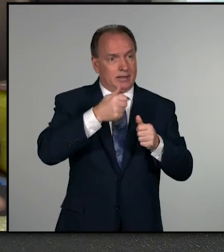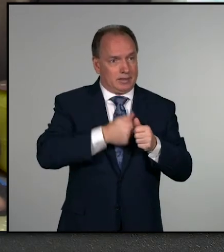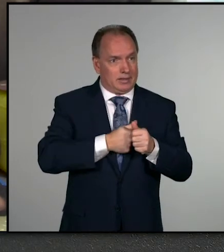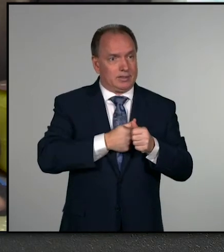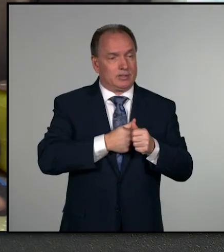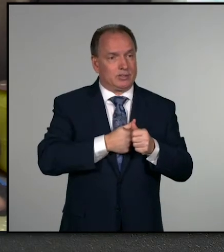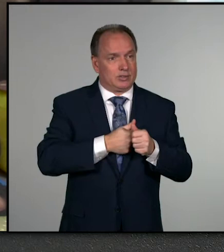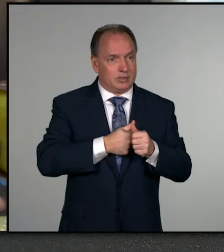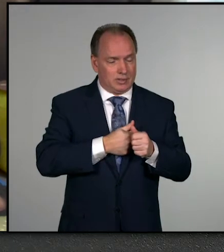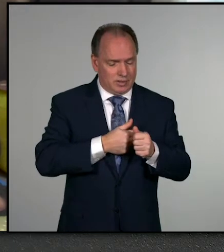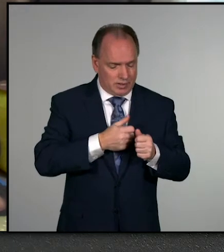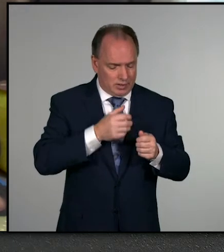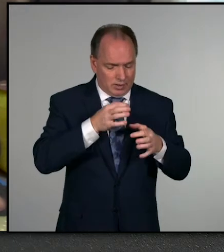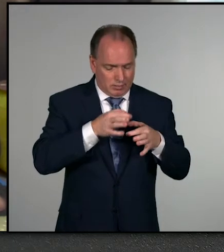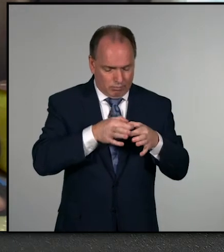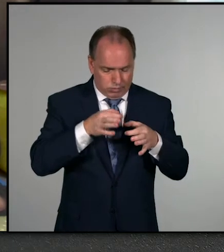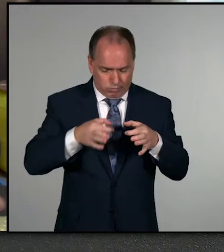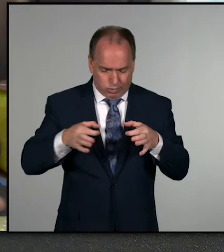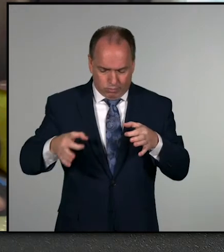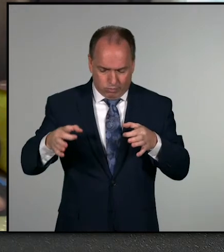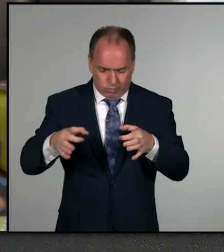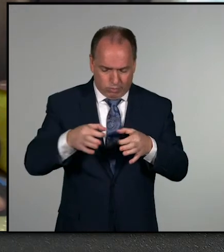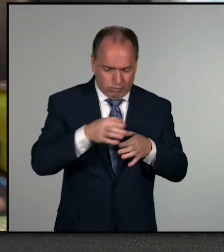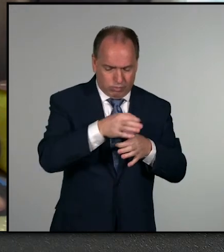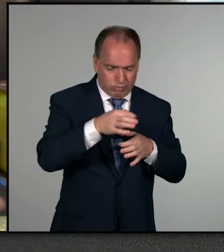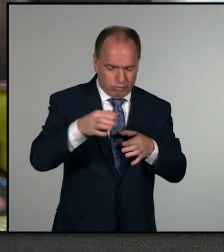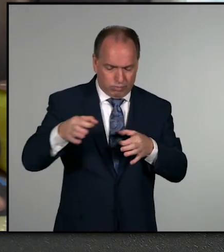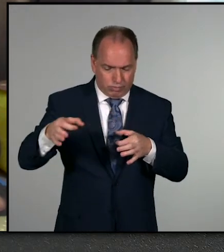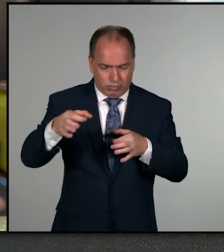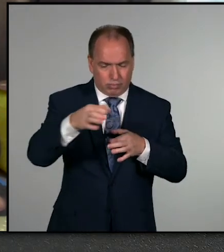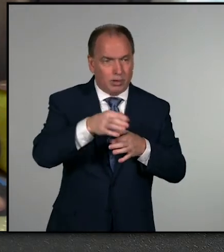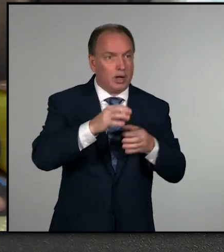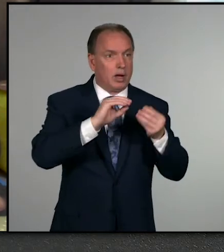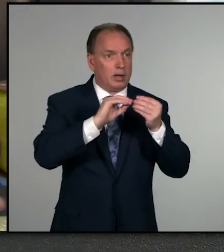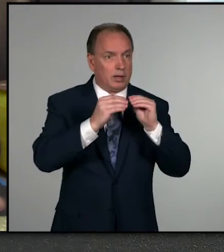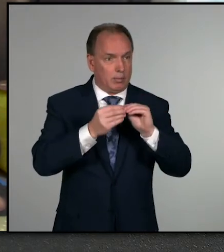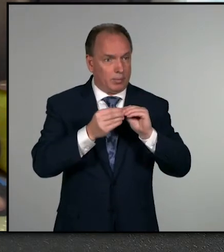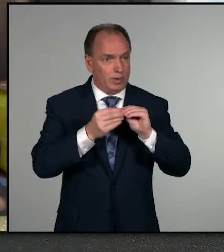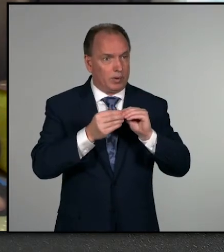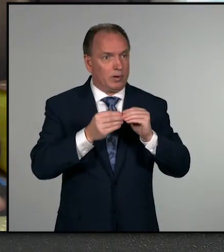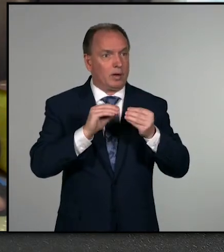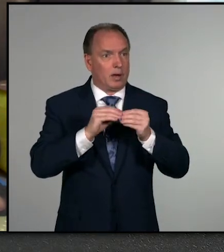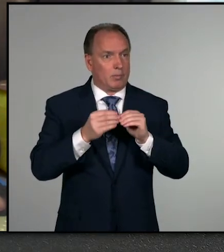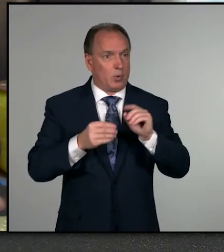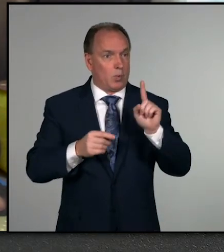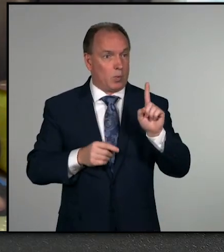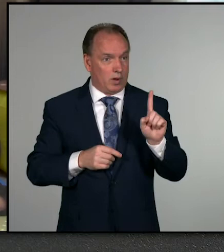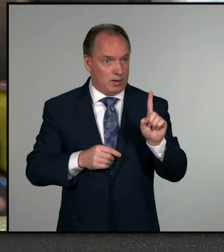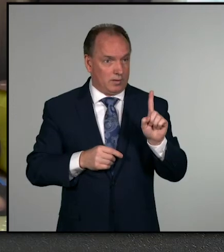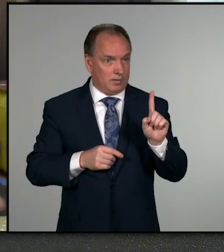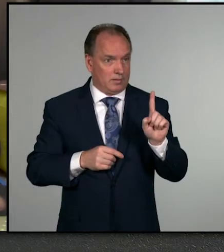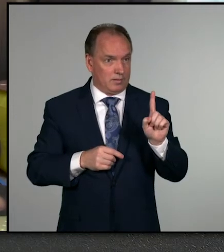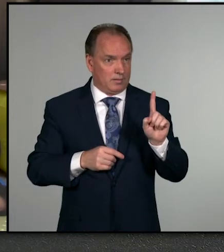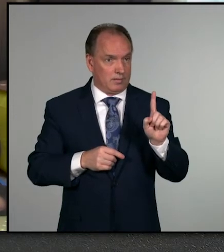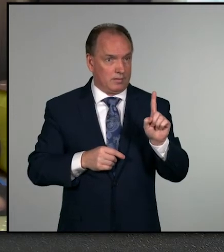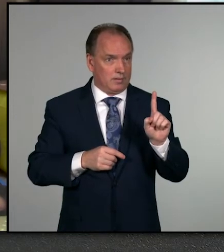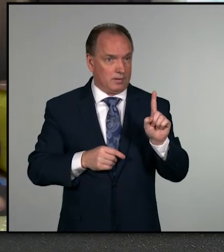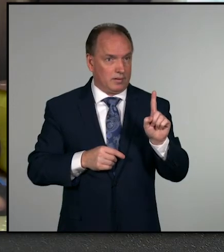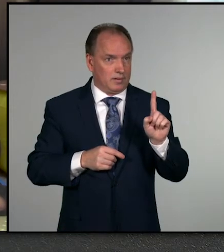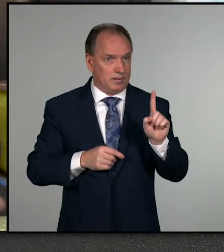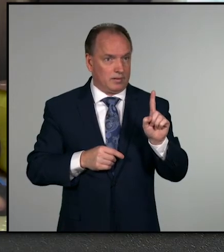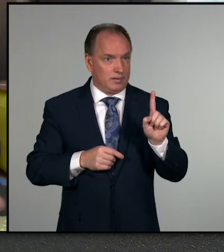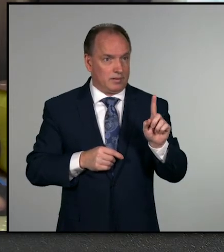each carton space a different number. This is number 1,